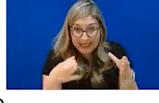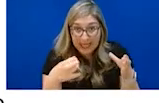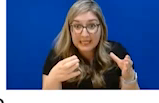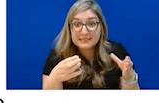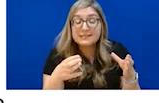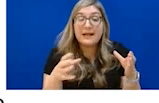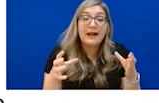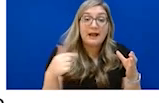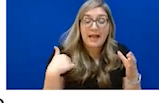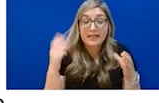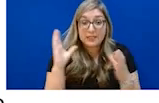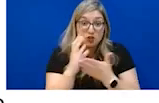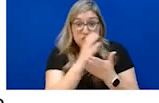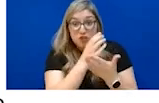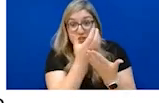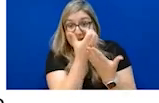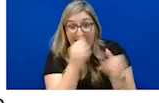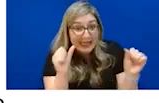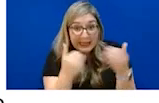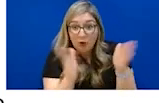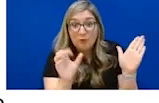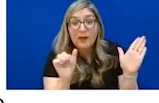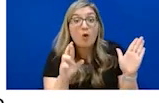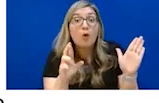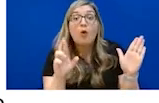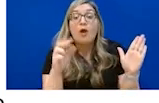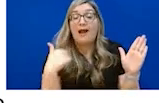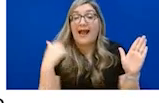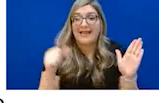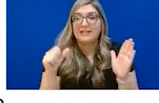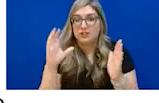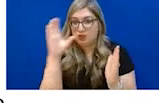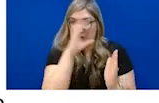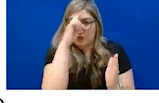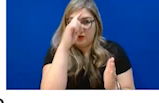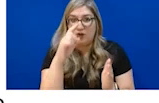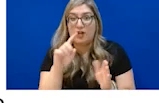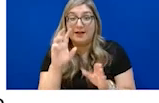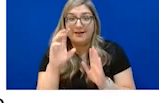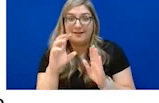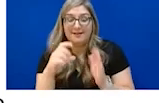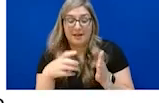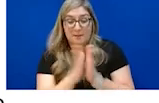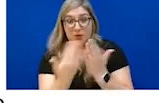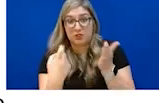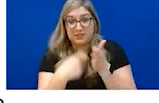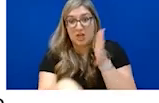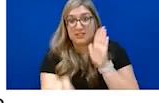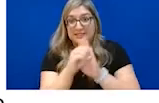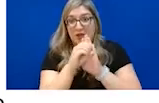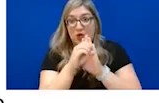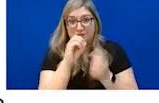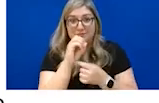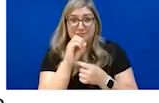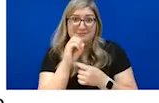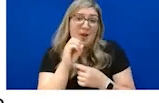can just go buy zero cost textbooks. You know, which one would you choose? I can say as the parent of a child